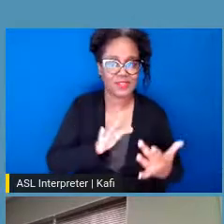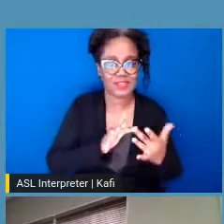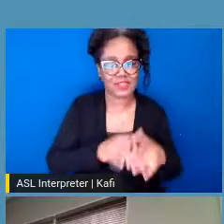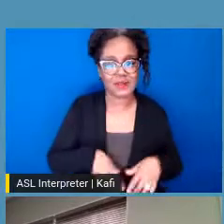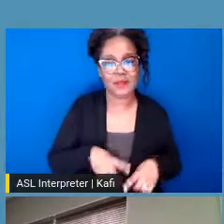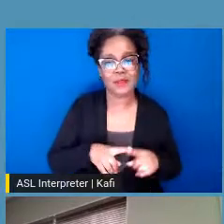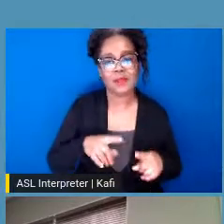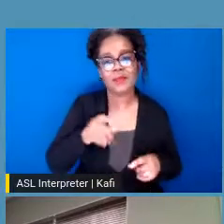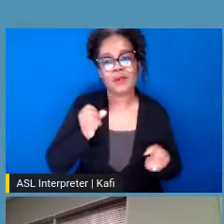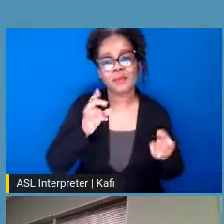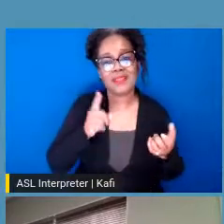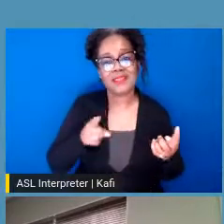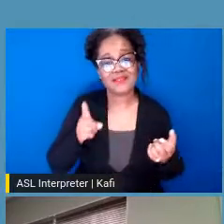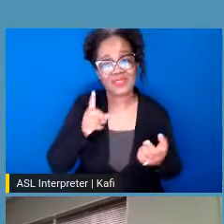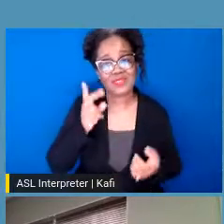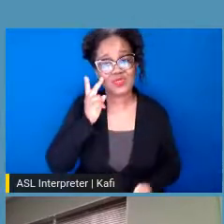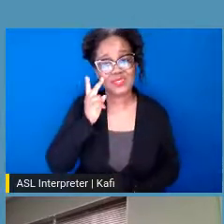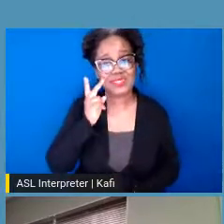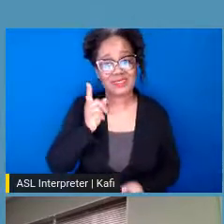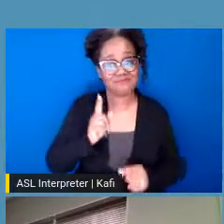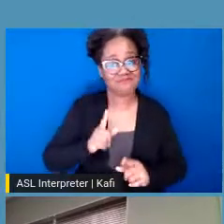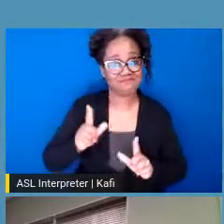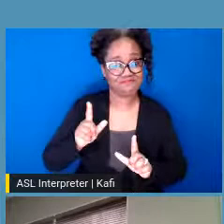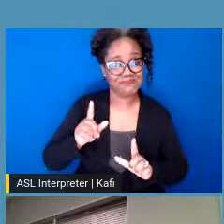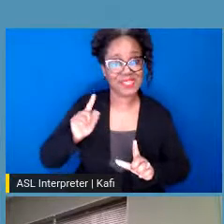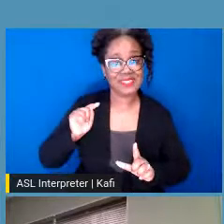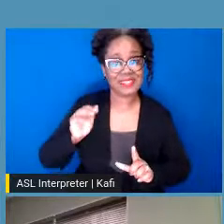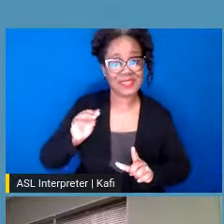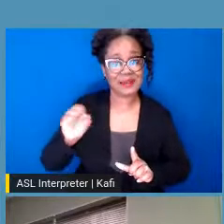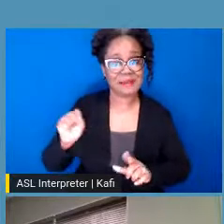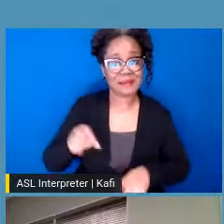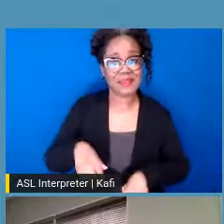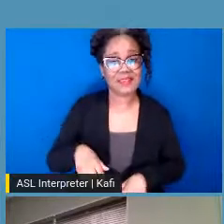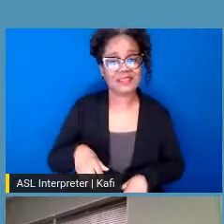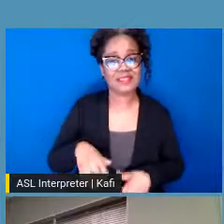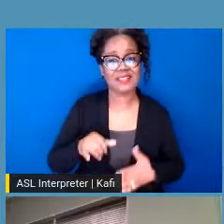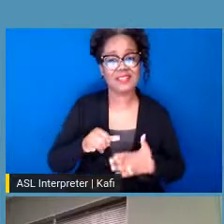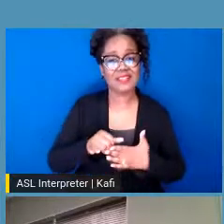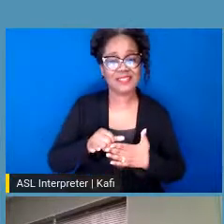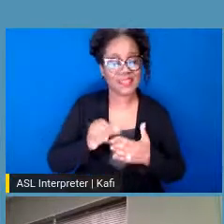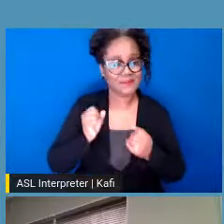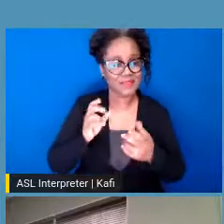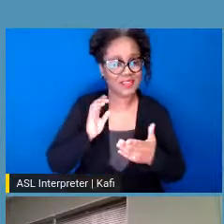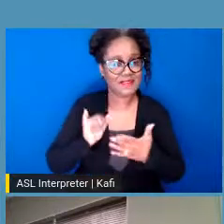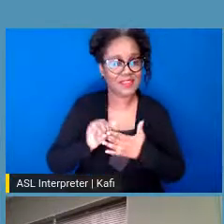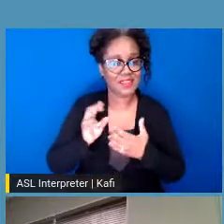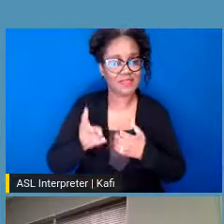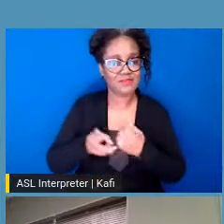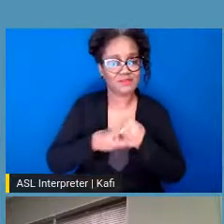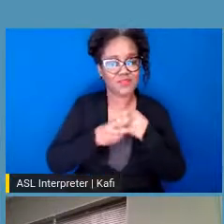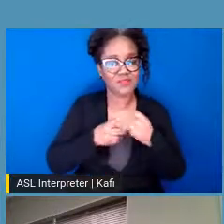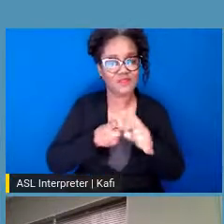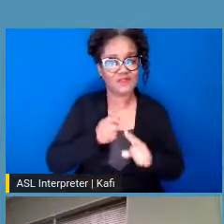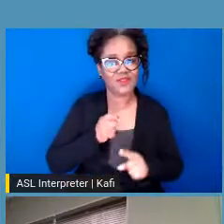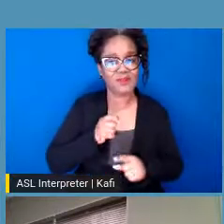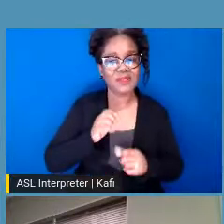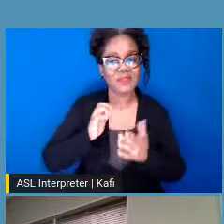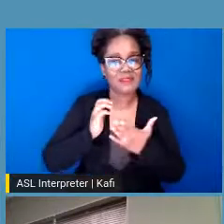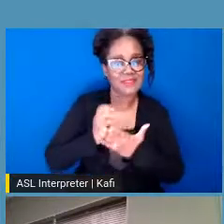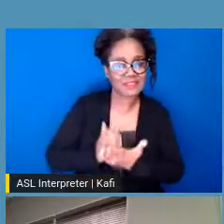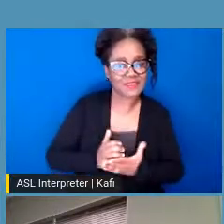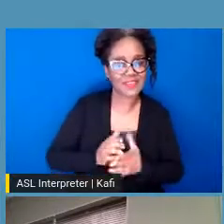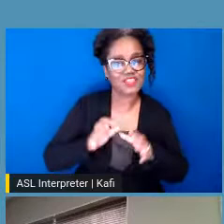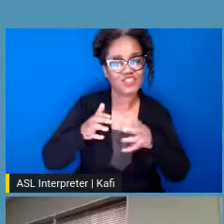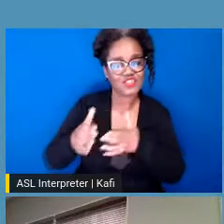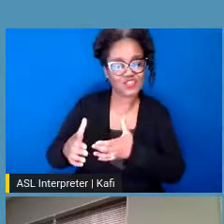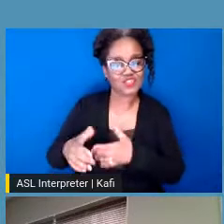from TMS. The artists are the constituents, categories are classifications, culture is pulled from the culture field. But it's a little